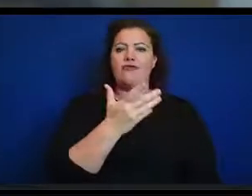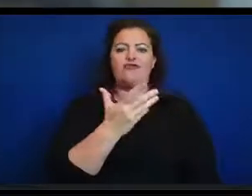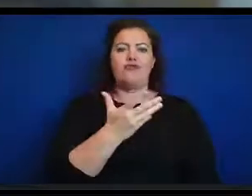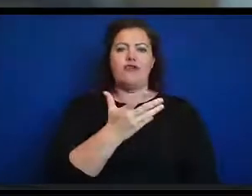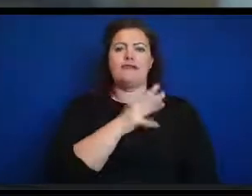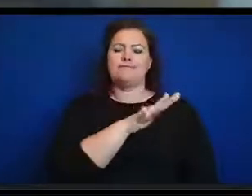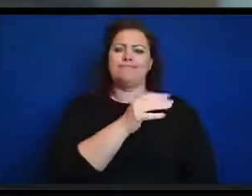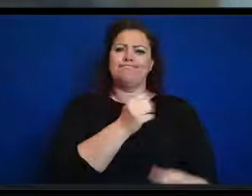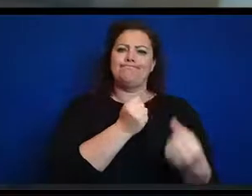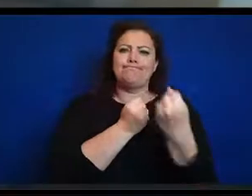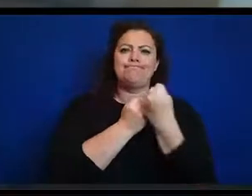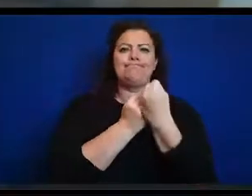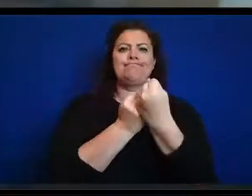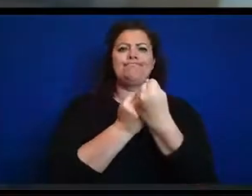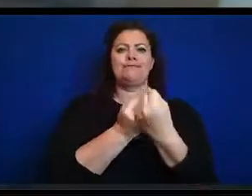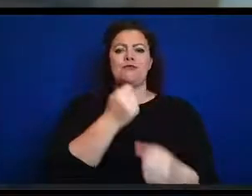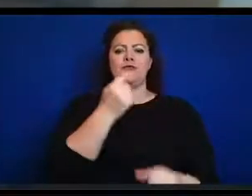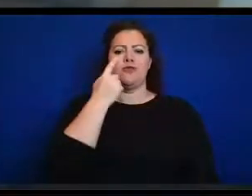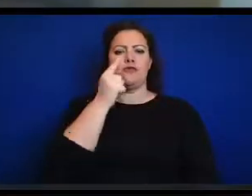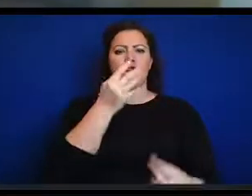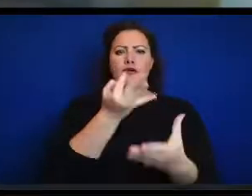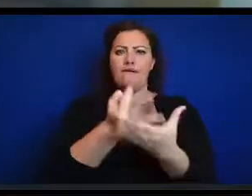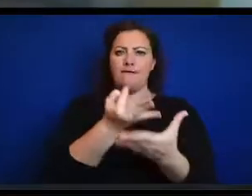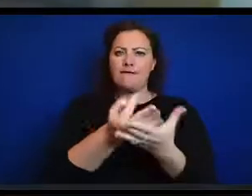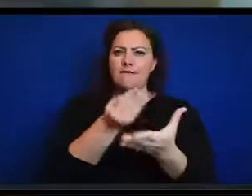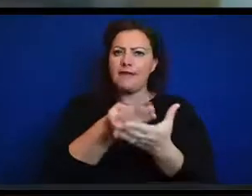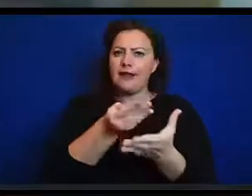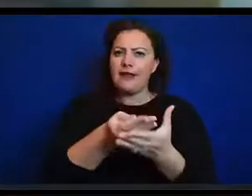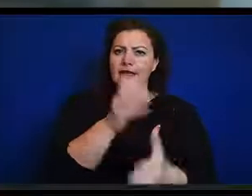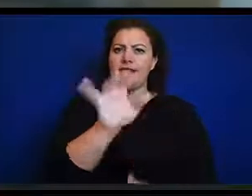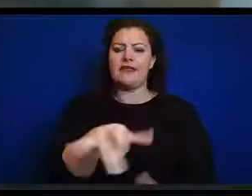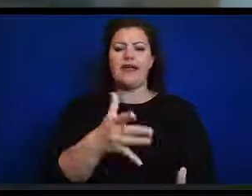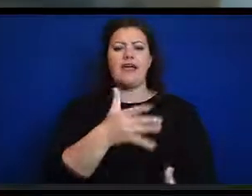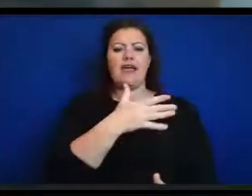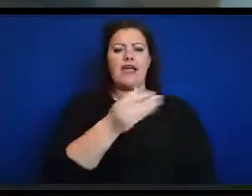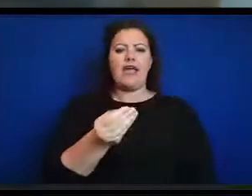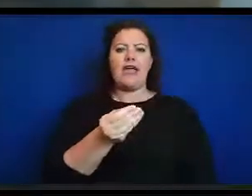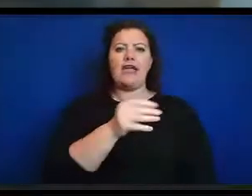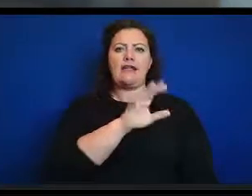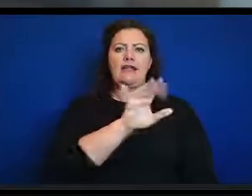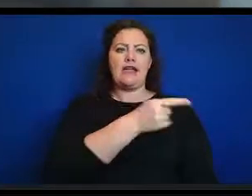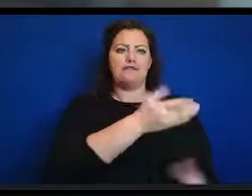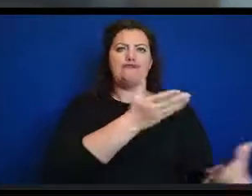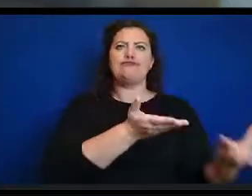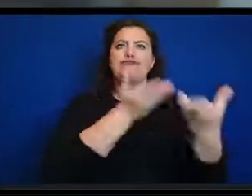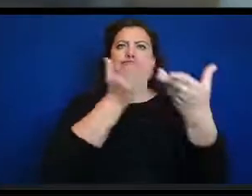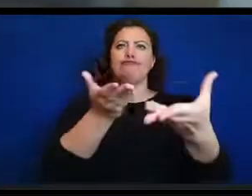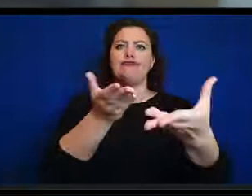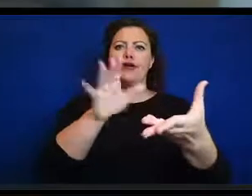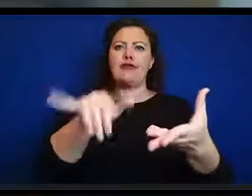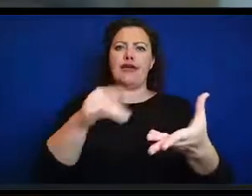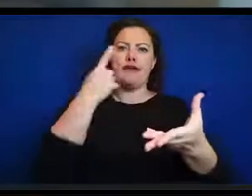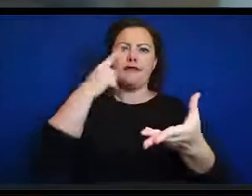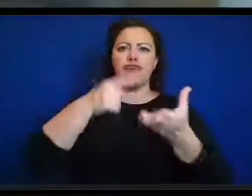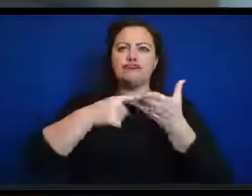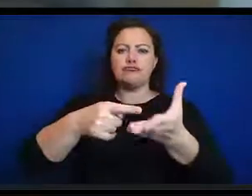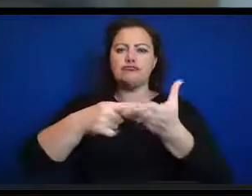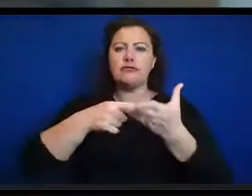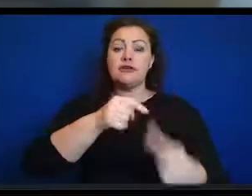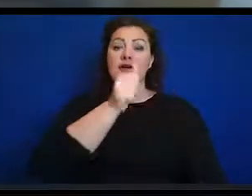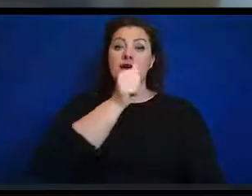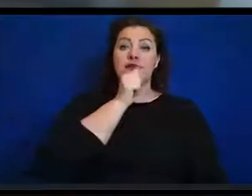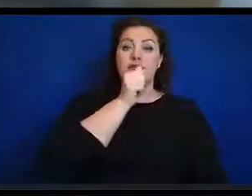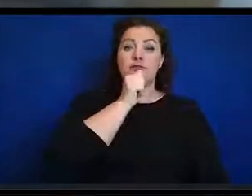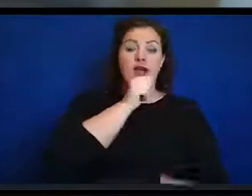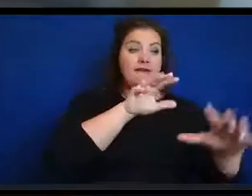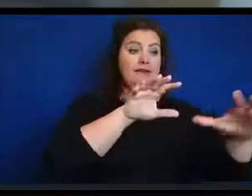backbone, the backup financially, and then bringing that to the table, because the private sector dollars